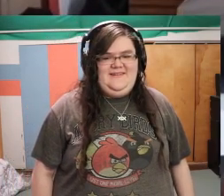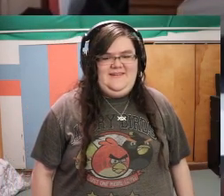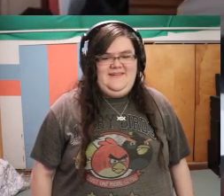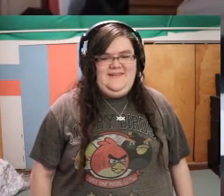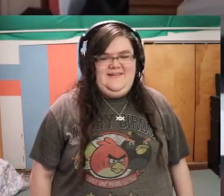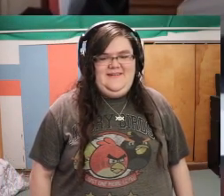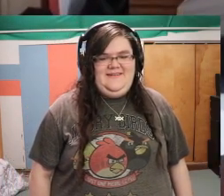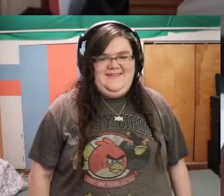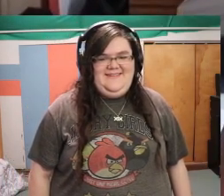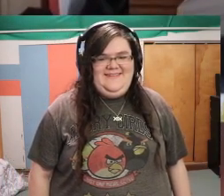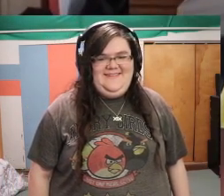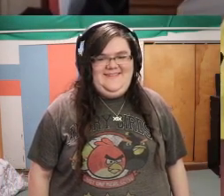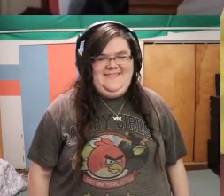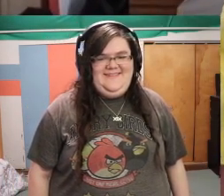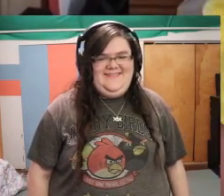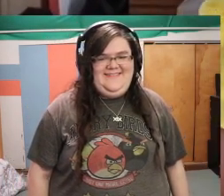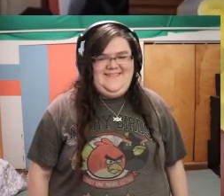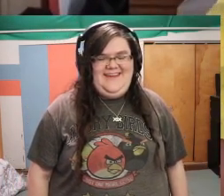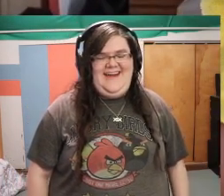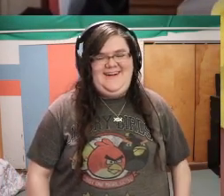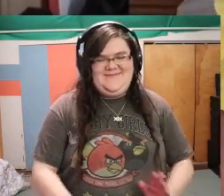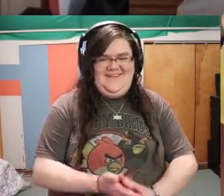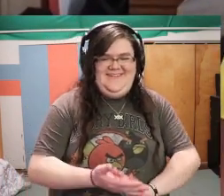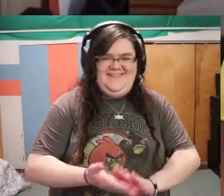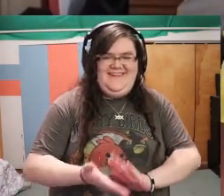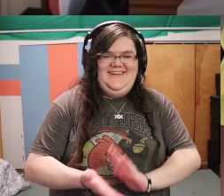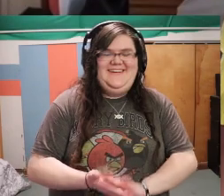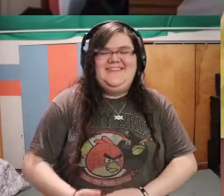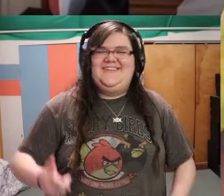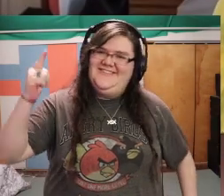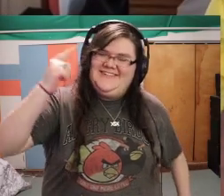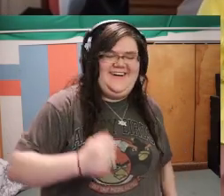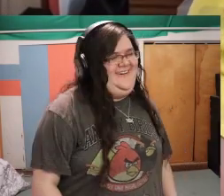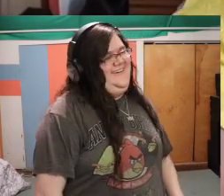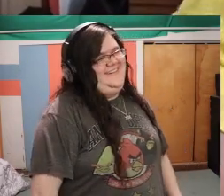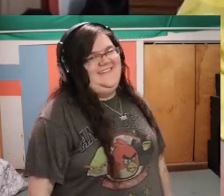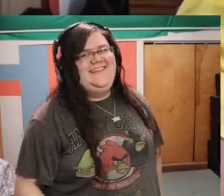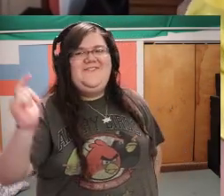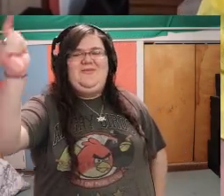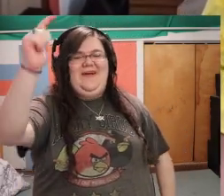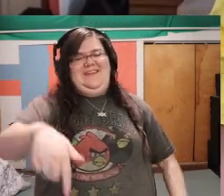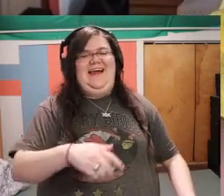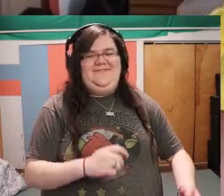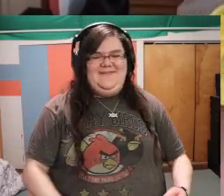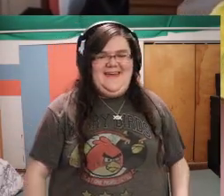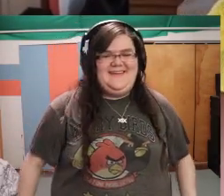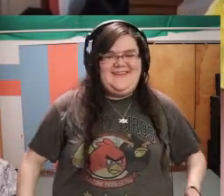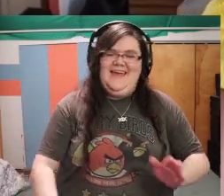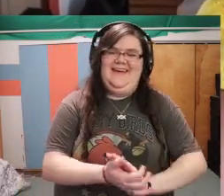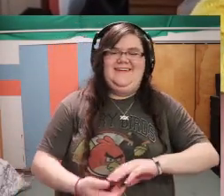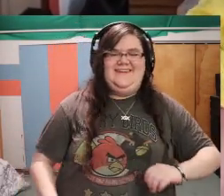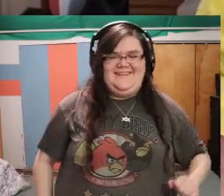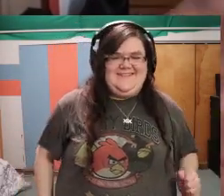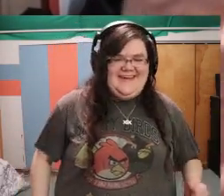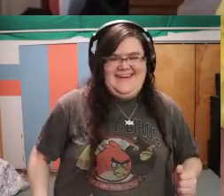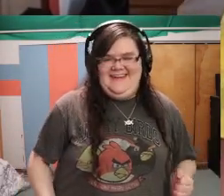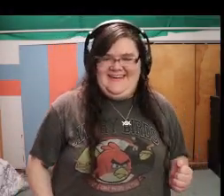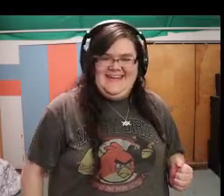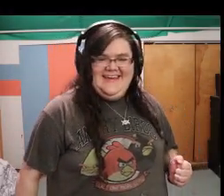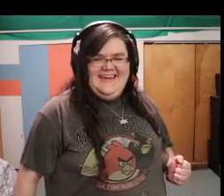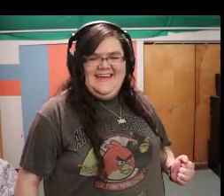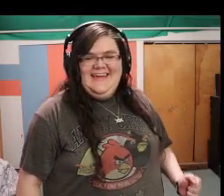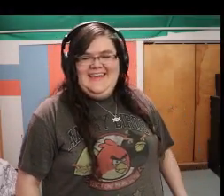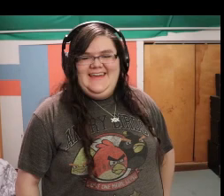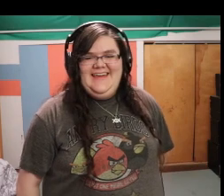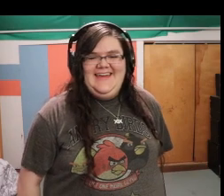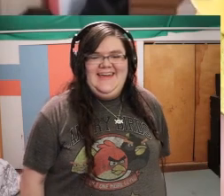so. Yeah, bro, keep it I'm up, still man. Going on. Keep it up. Yeah, bro. Appreciate it. You I've been watching for a while. Live your so. Best life, man. Yeah. Bro, this is Get sick.